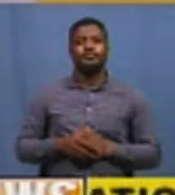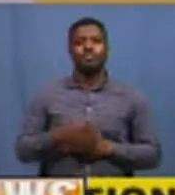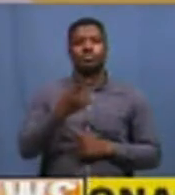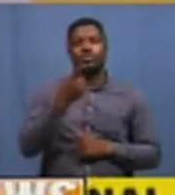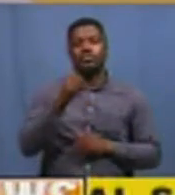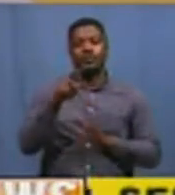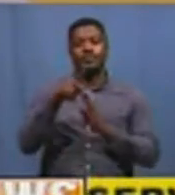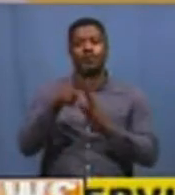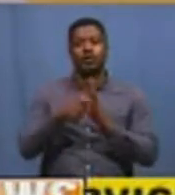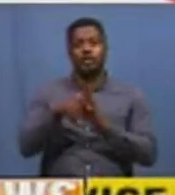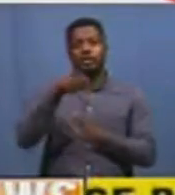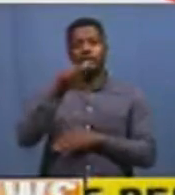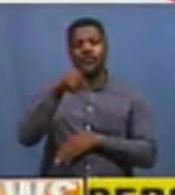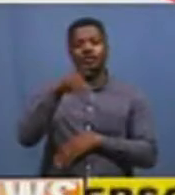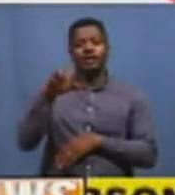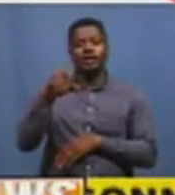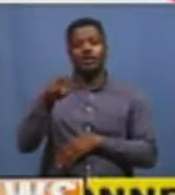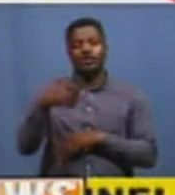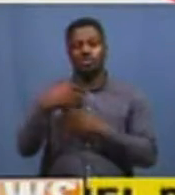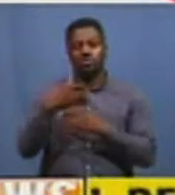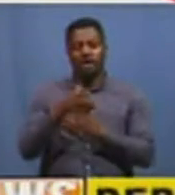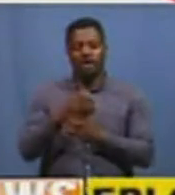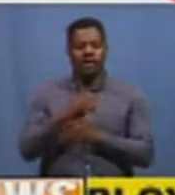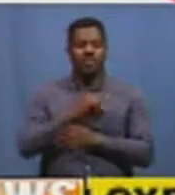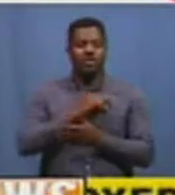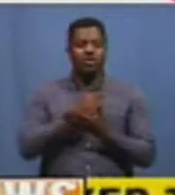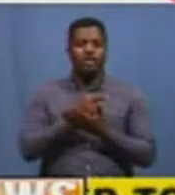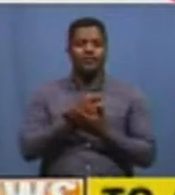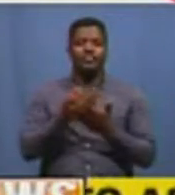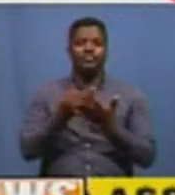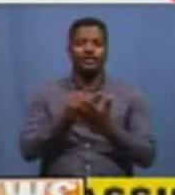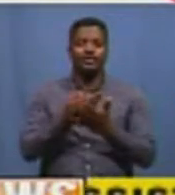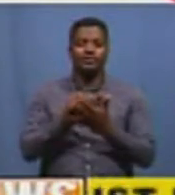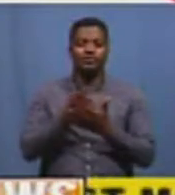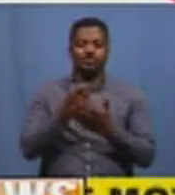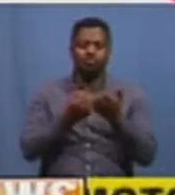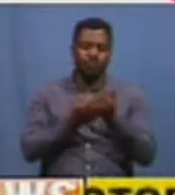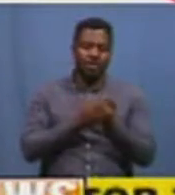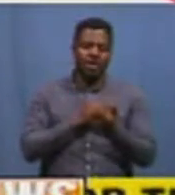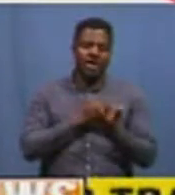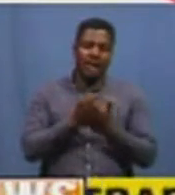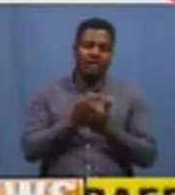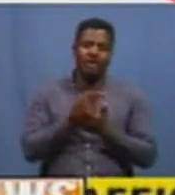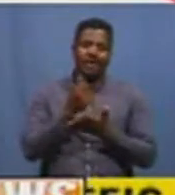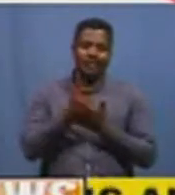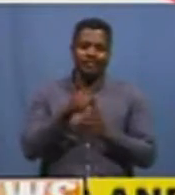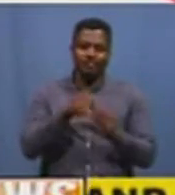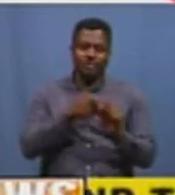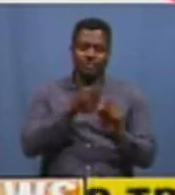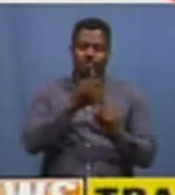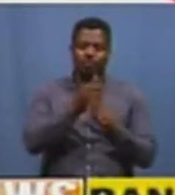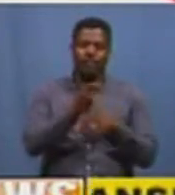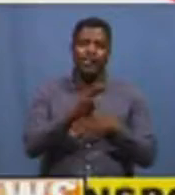One of the policies of the APC is create graduate financing fund to support graduates to help start their